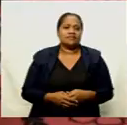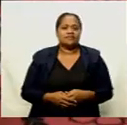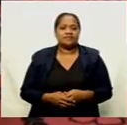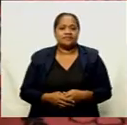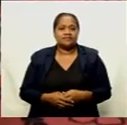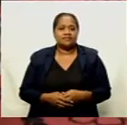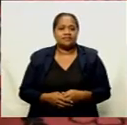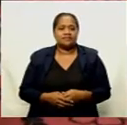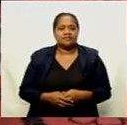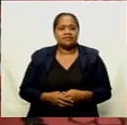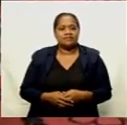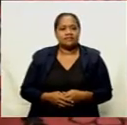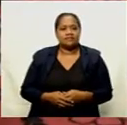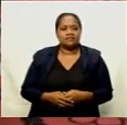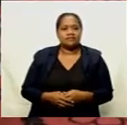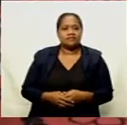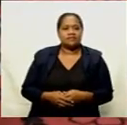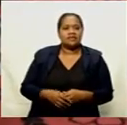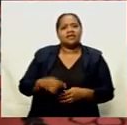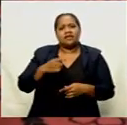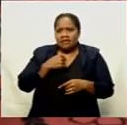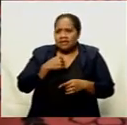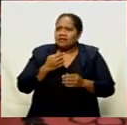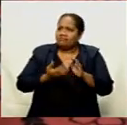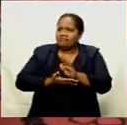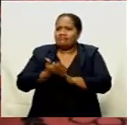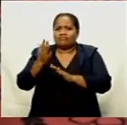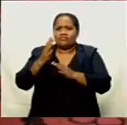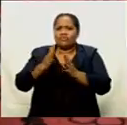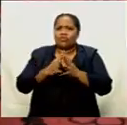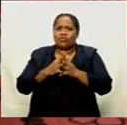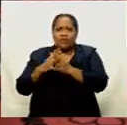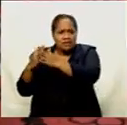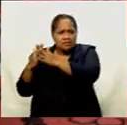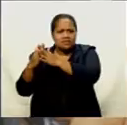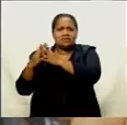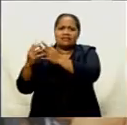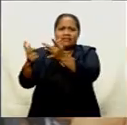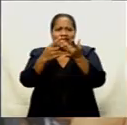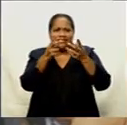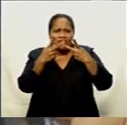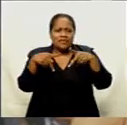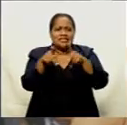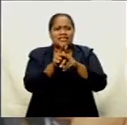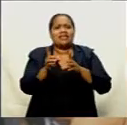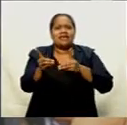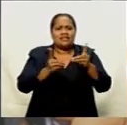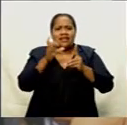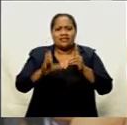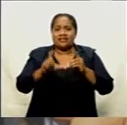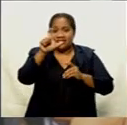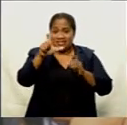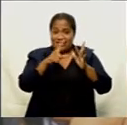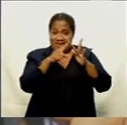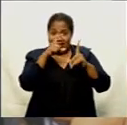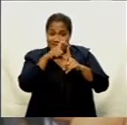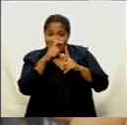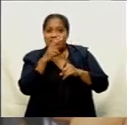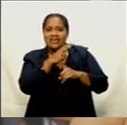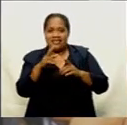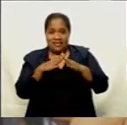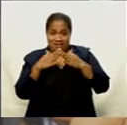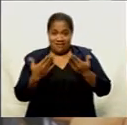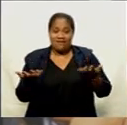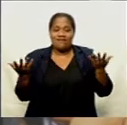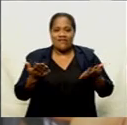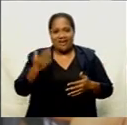Division Crime Officer South, and then to West, and from there to Director CID, and then to police headquarters on many